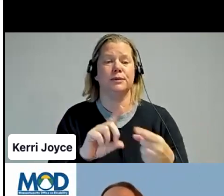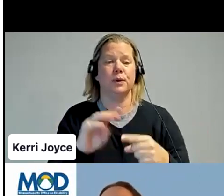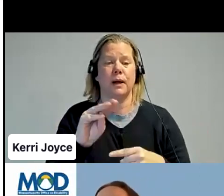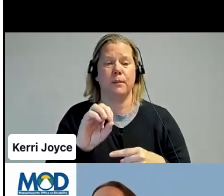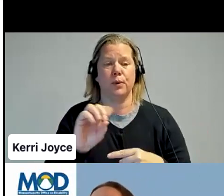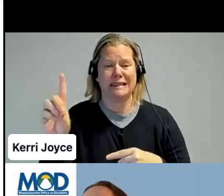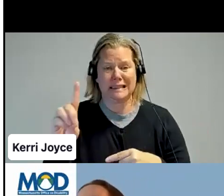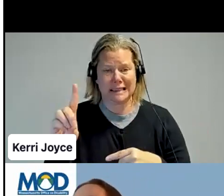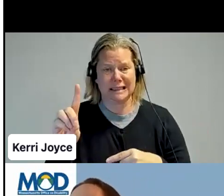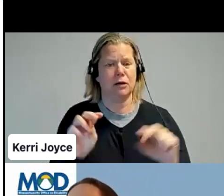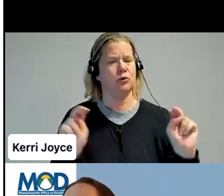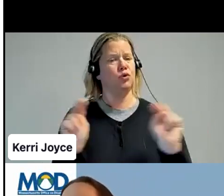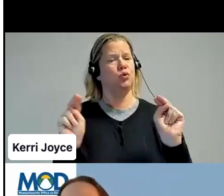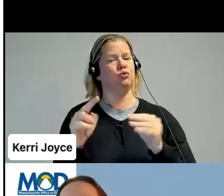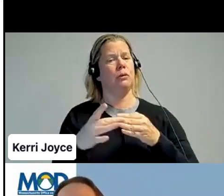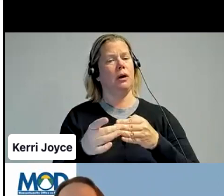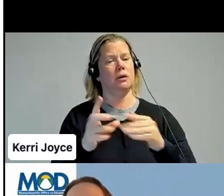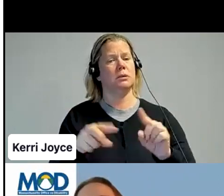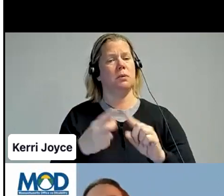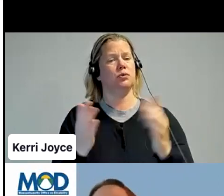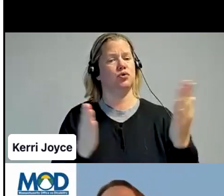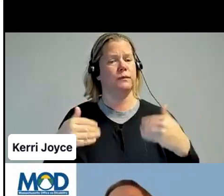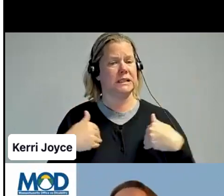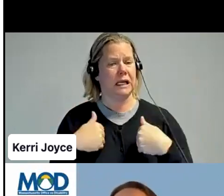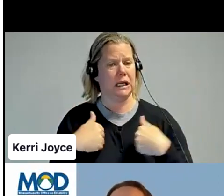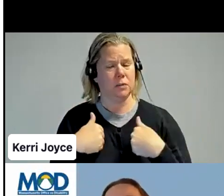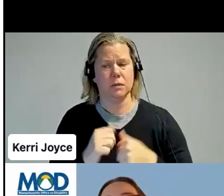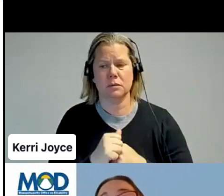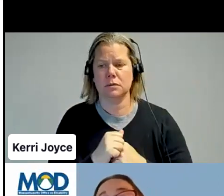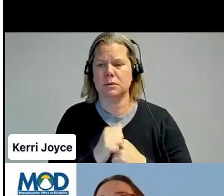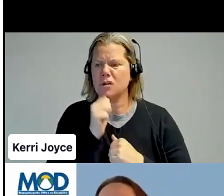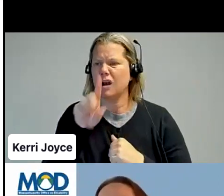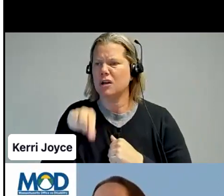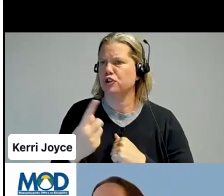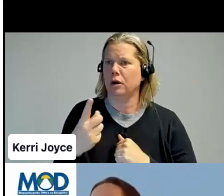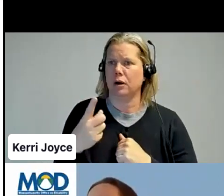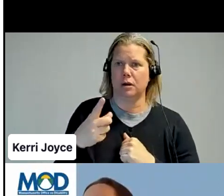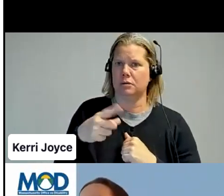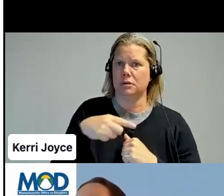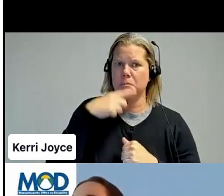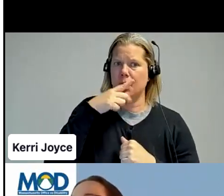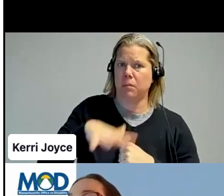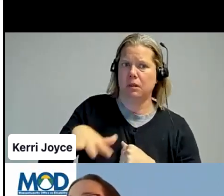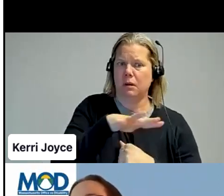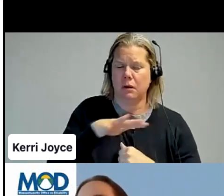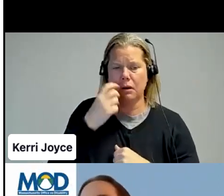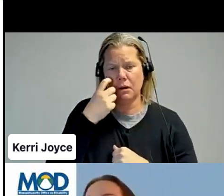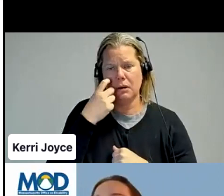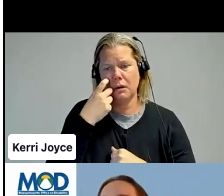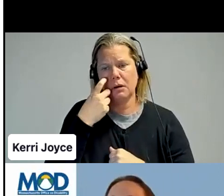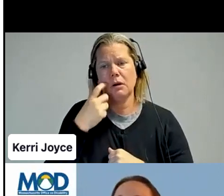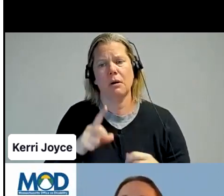MOD's neutral guidance about service animals, not just in public serving situations, but